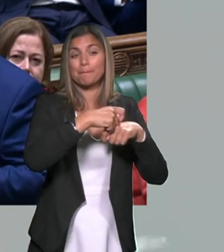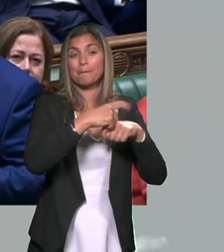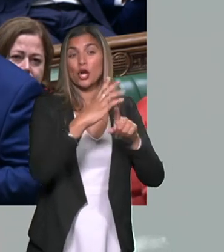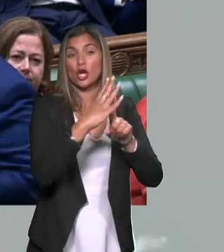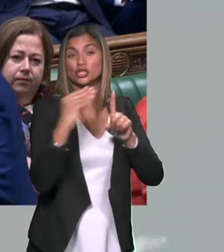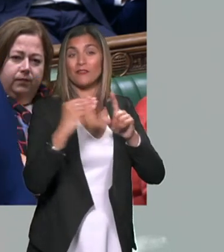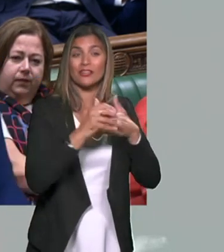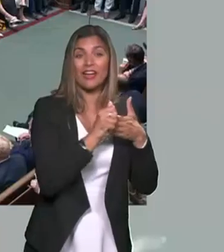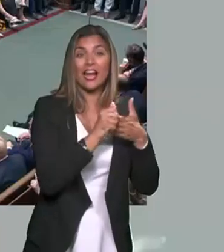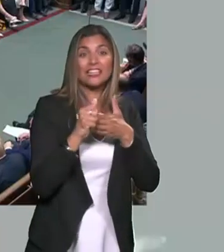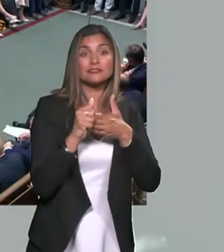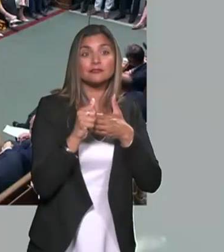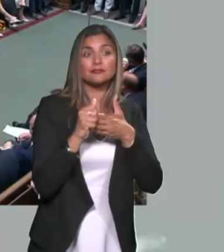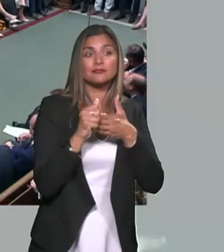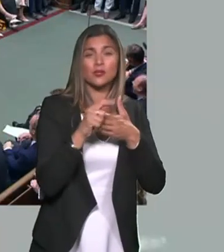like a moderate?